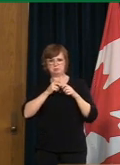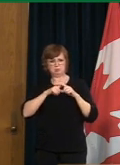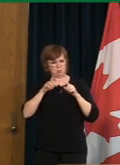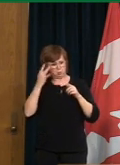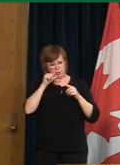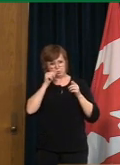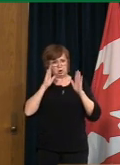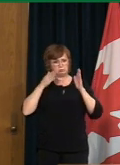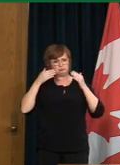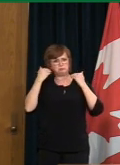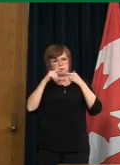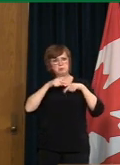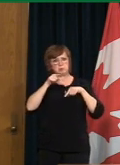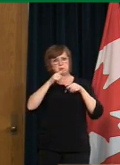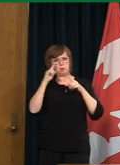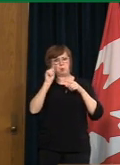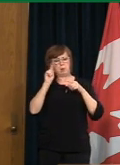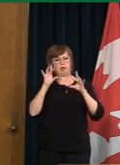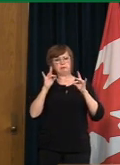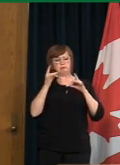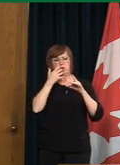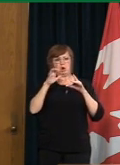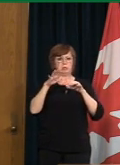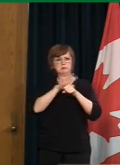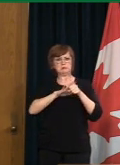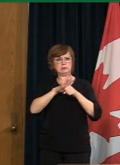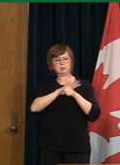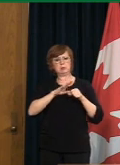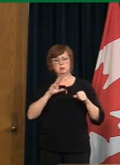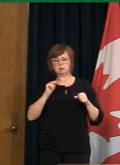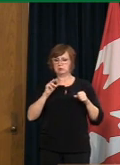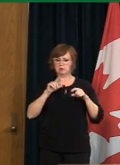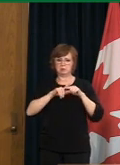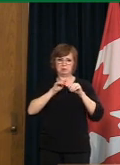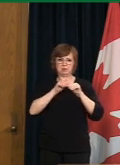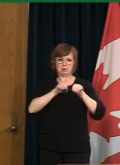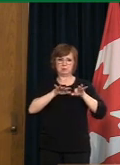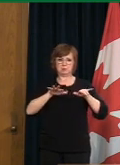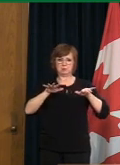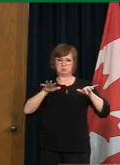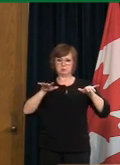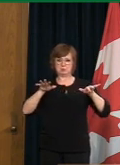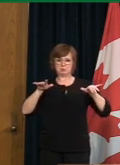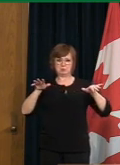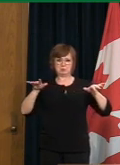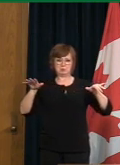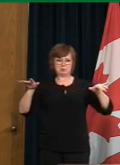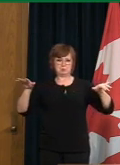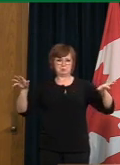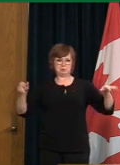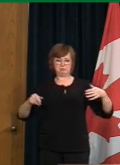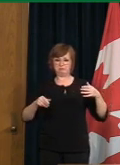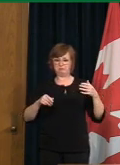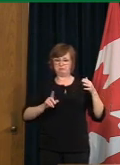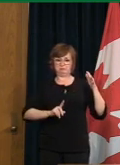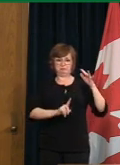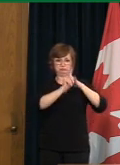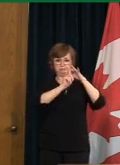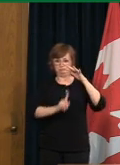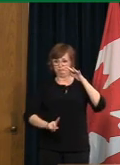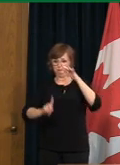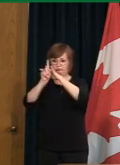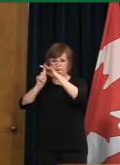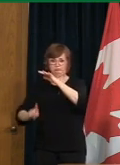only. But the reality is COVID, it's in our communities and it has been spreading in a number of different places, both